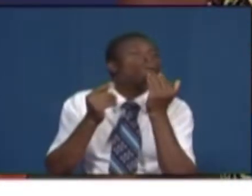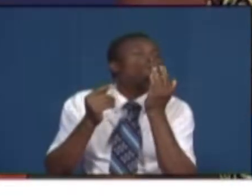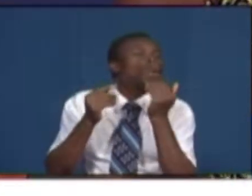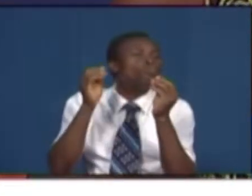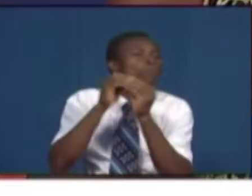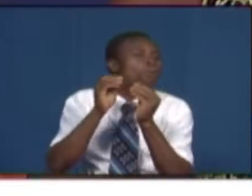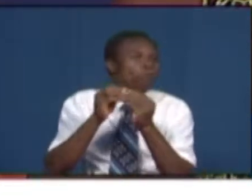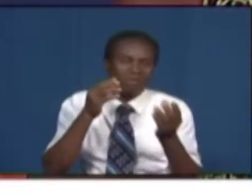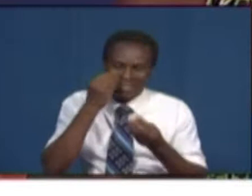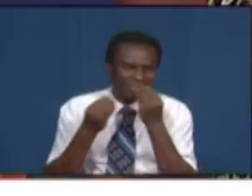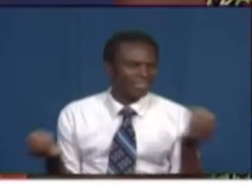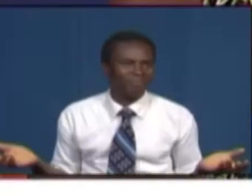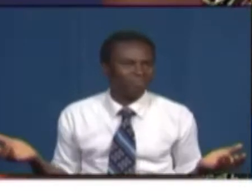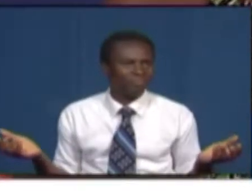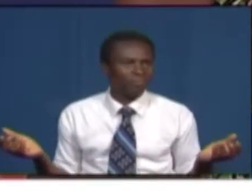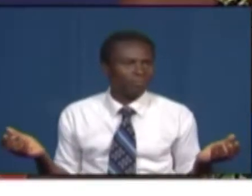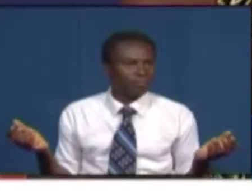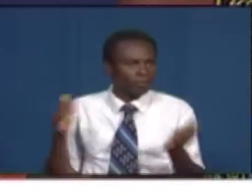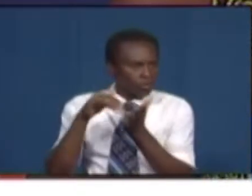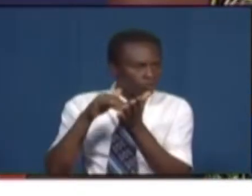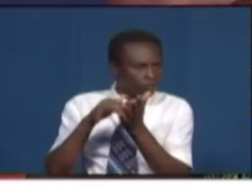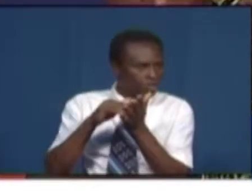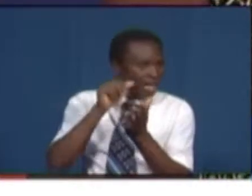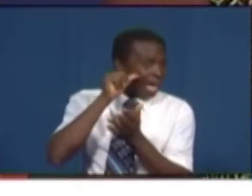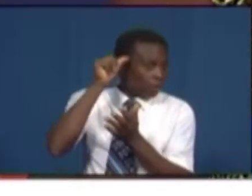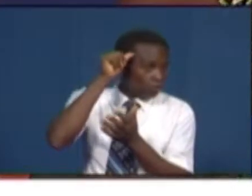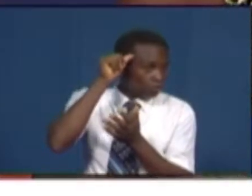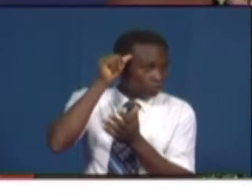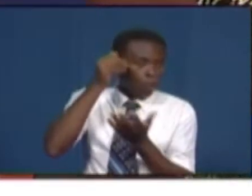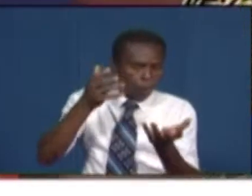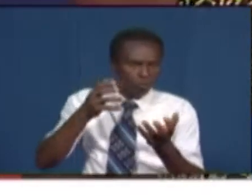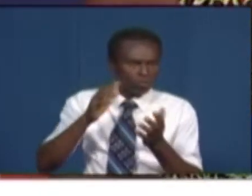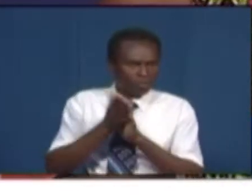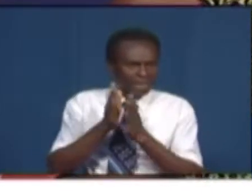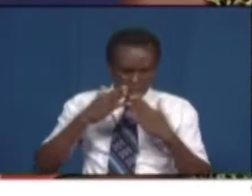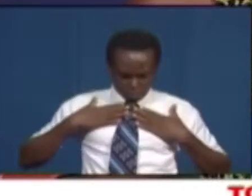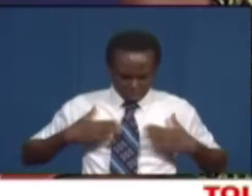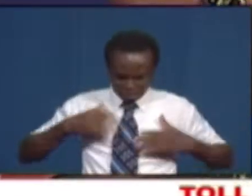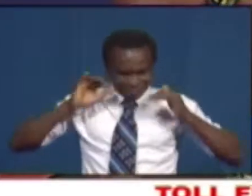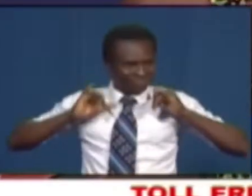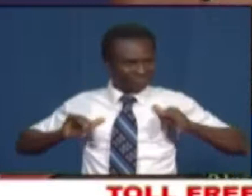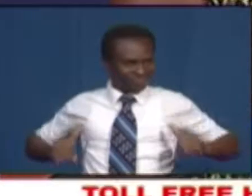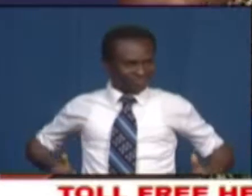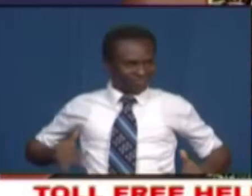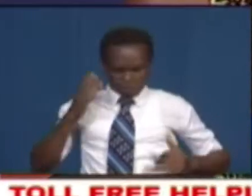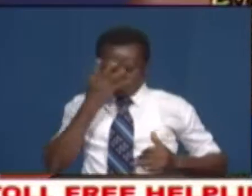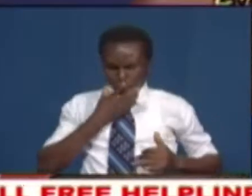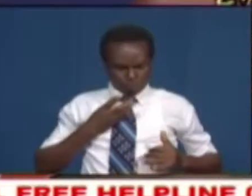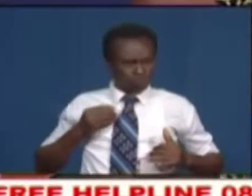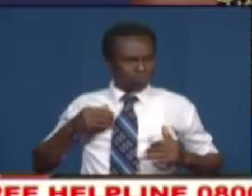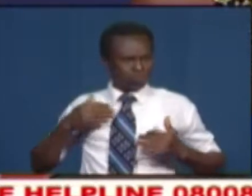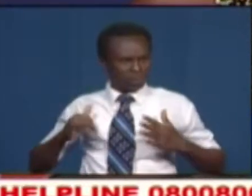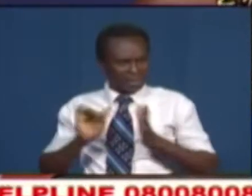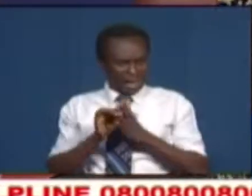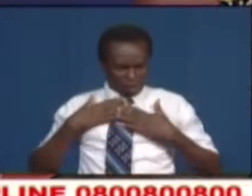of the adults, it's we want to look nice from what we wear and what we put on